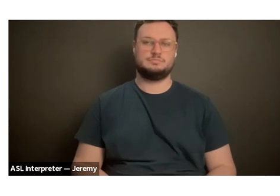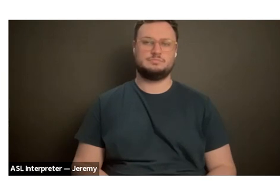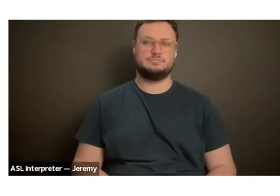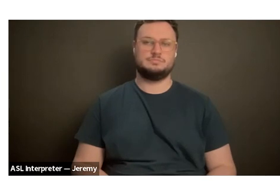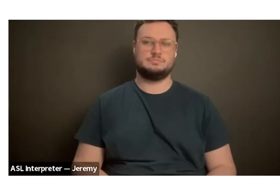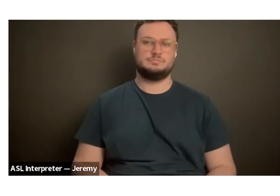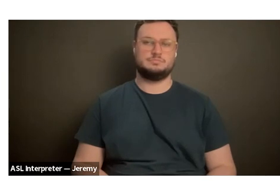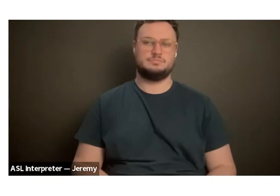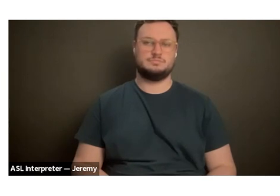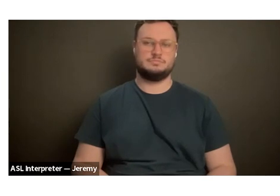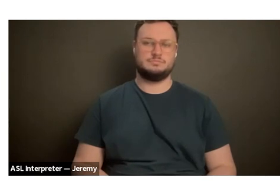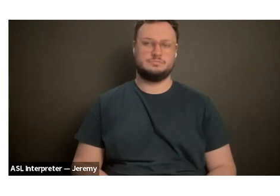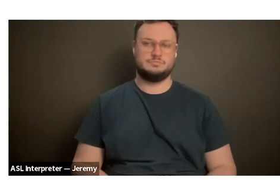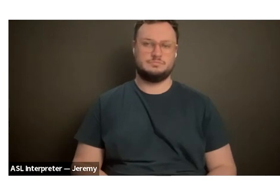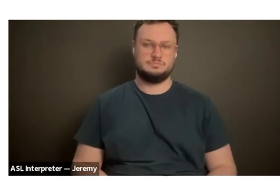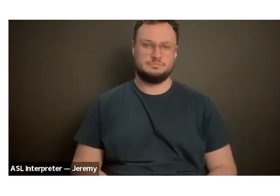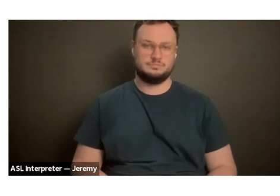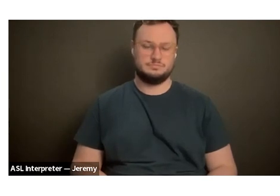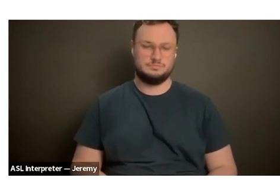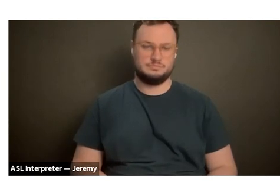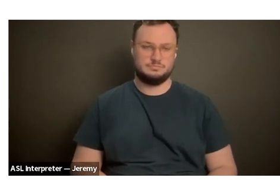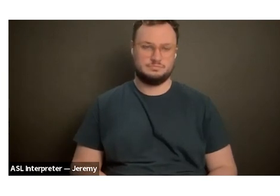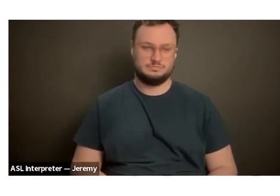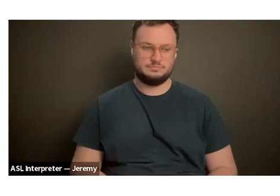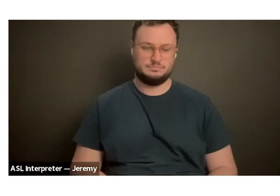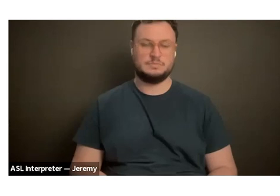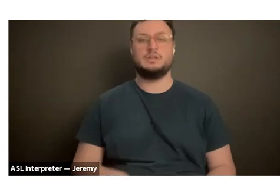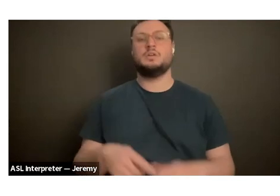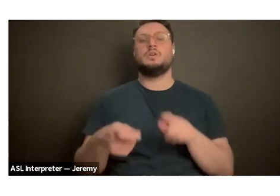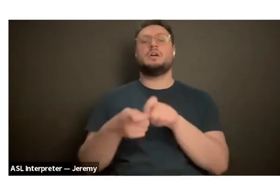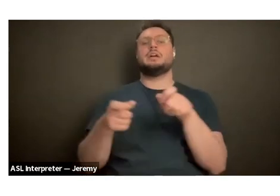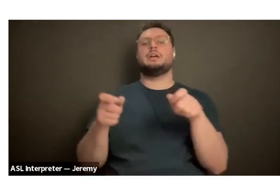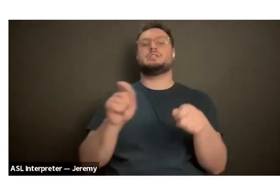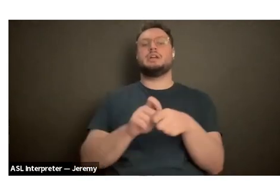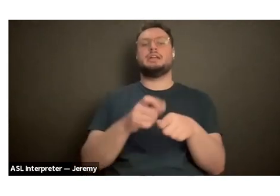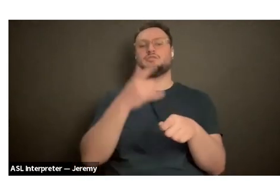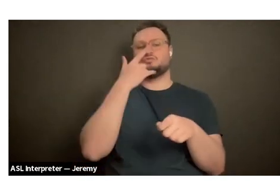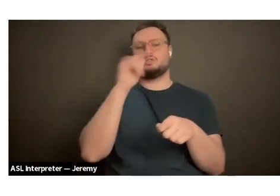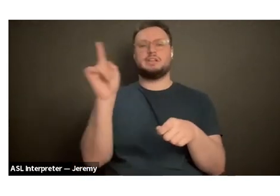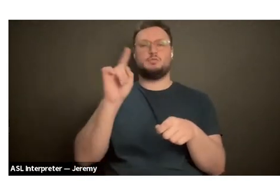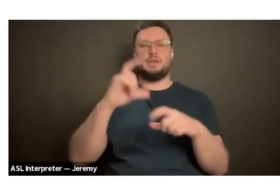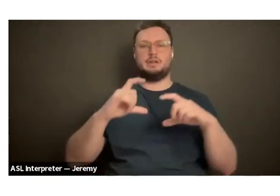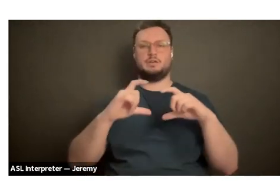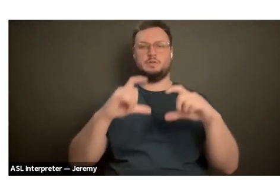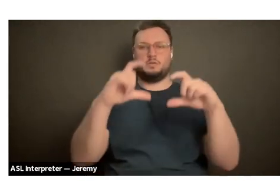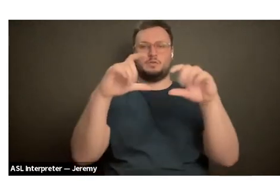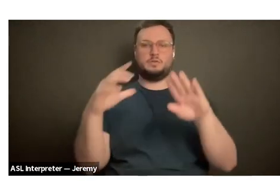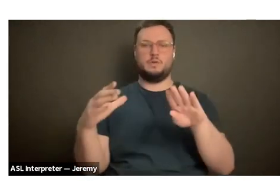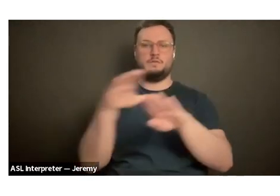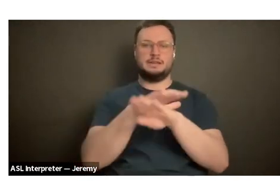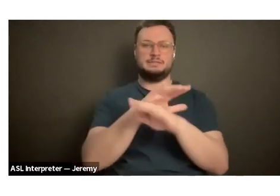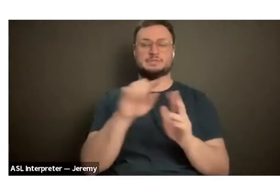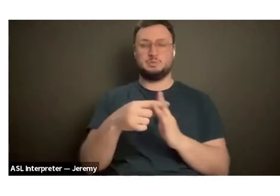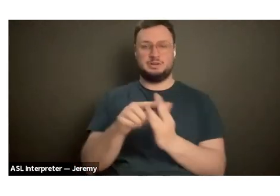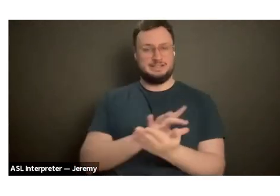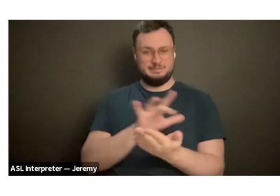change being represented by the areas that overlap amongst the circles. So we start at the very center. We